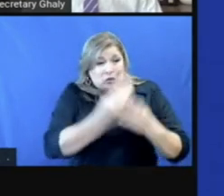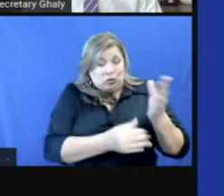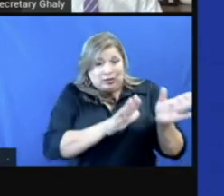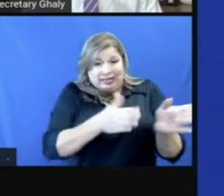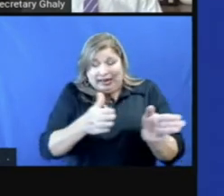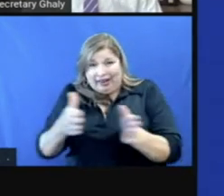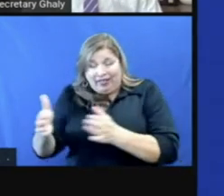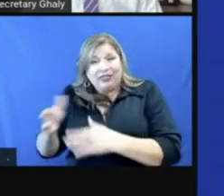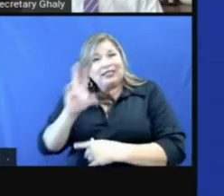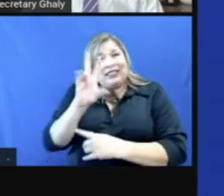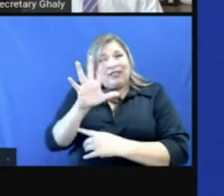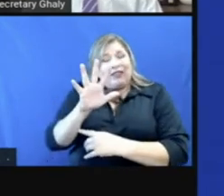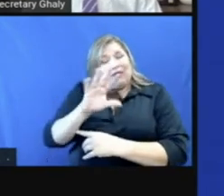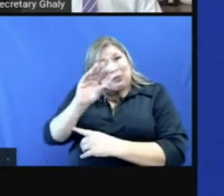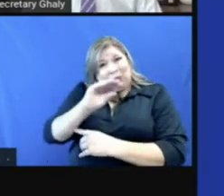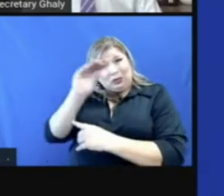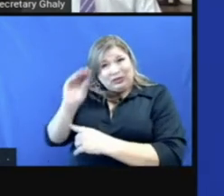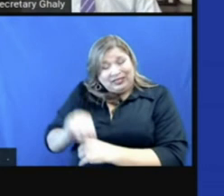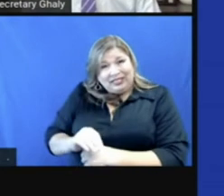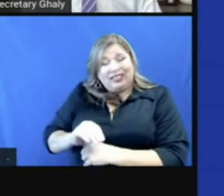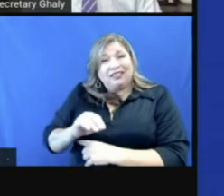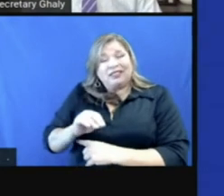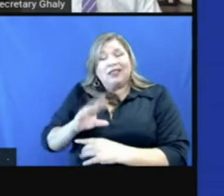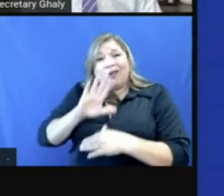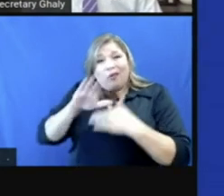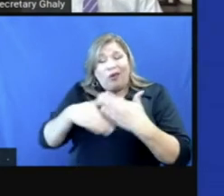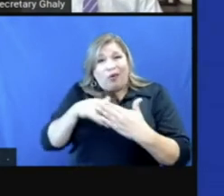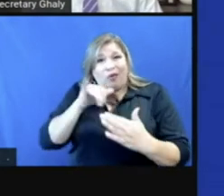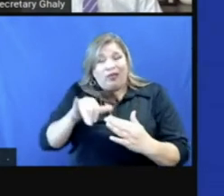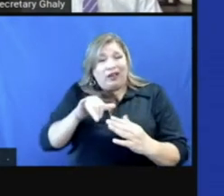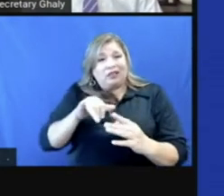want to prevent at all costs, is